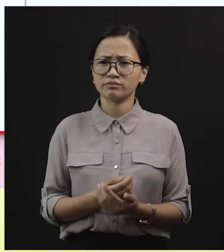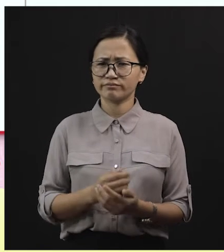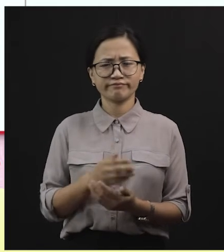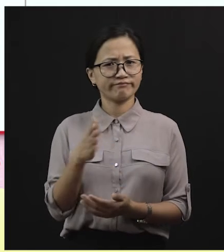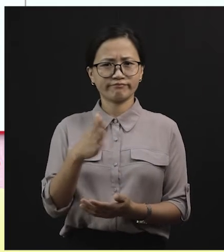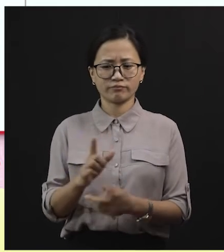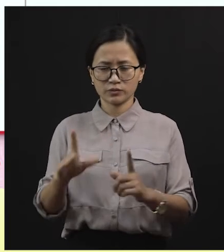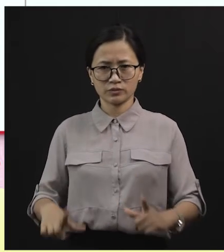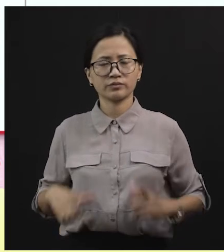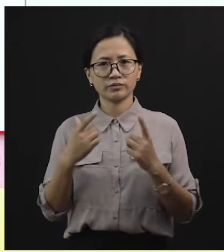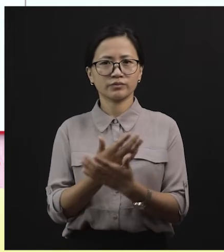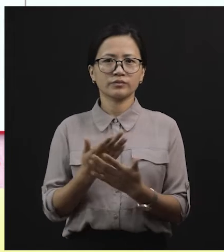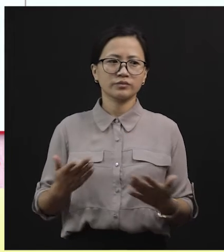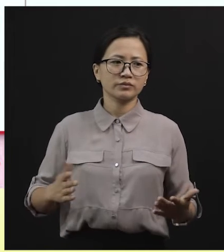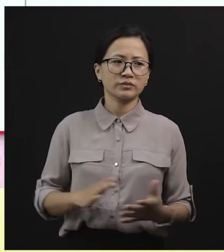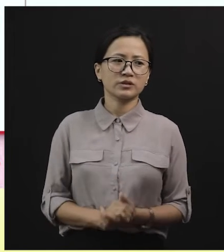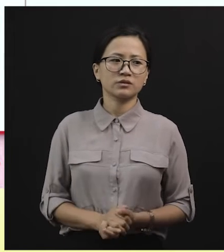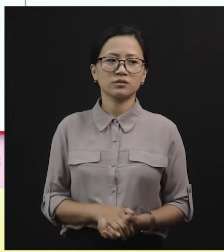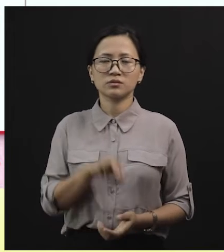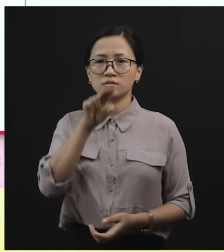thing. Now, next is duck.